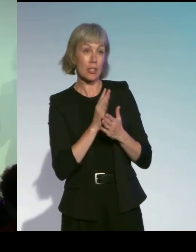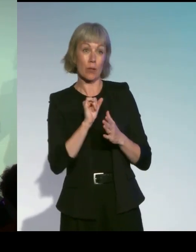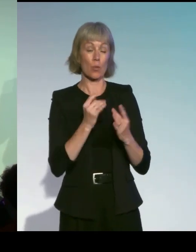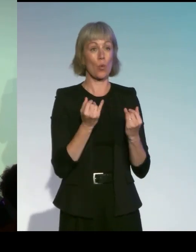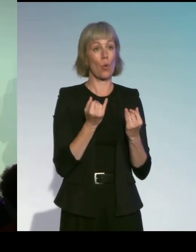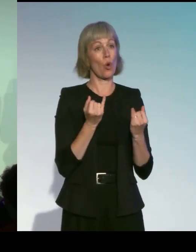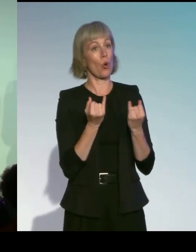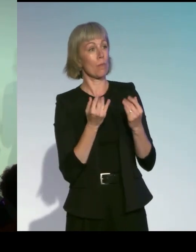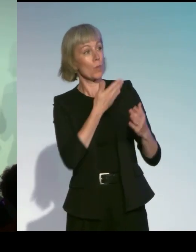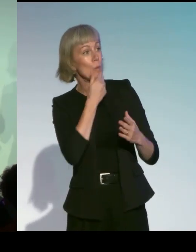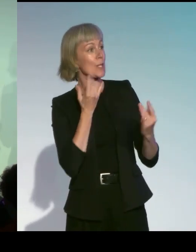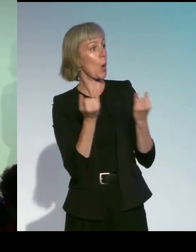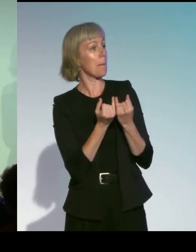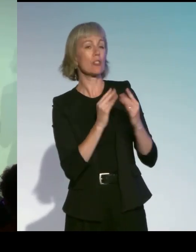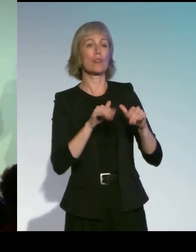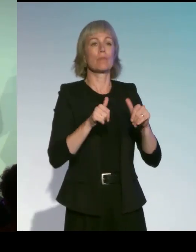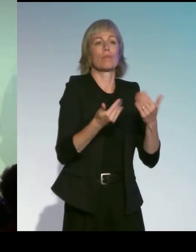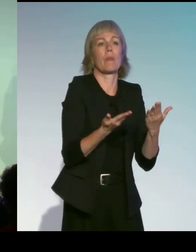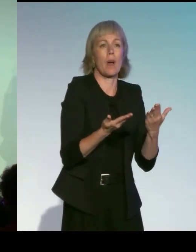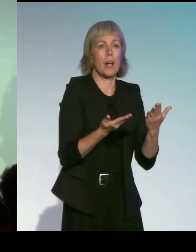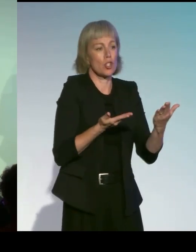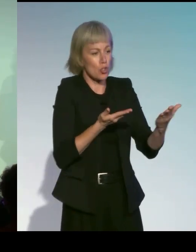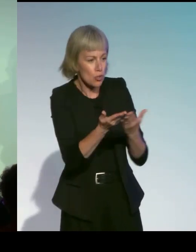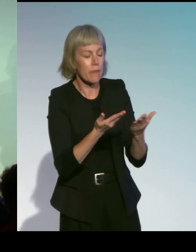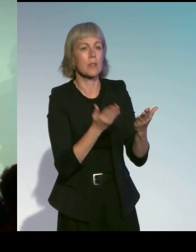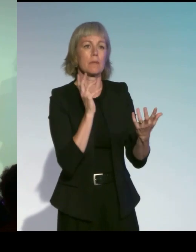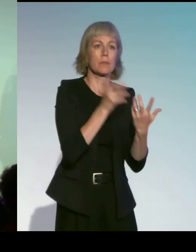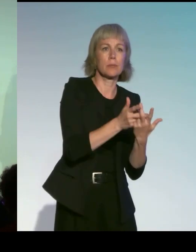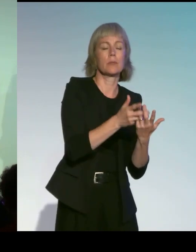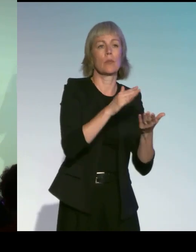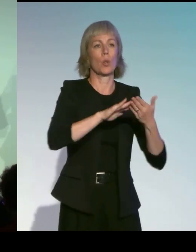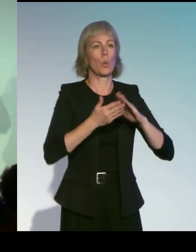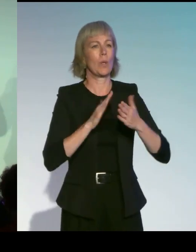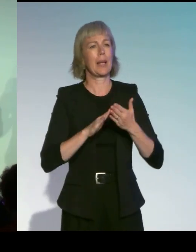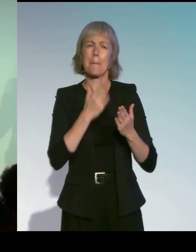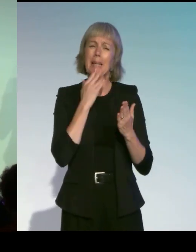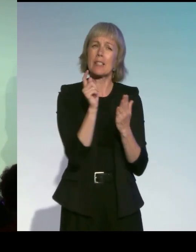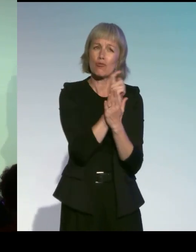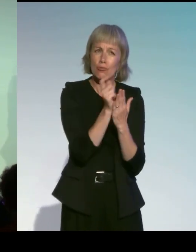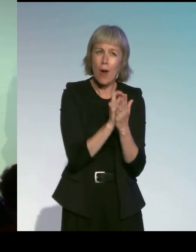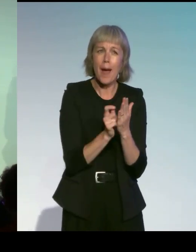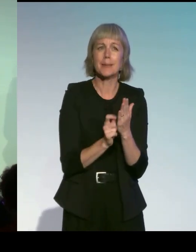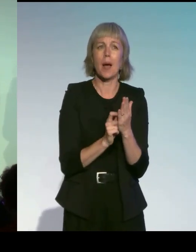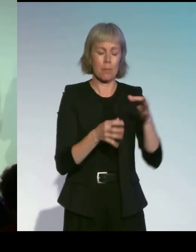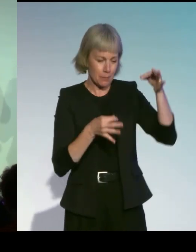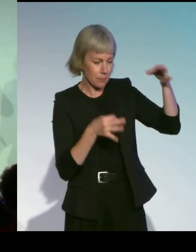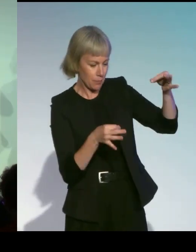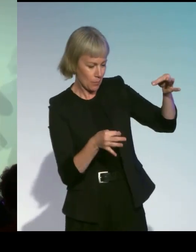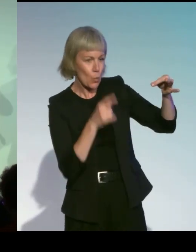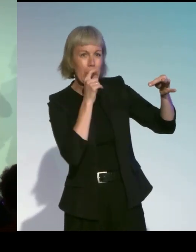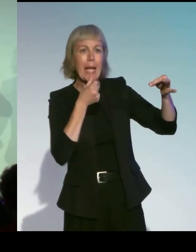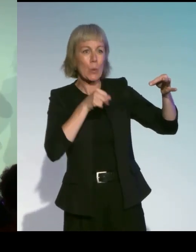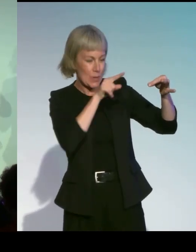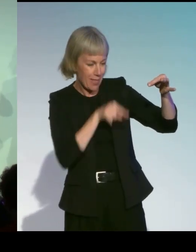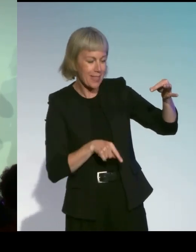community work. And if you could write that up, then I think it would be a lot easier for us to use that methodology in